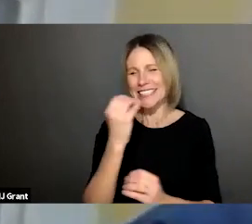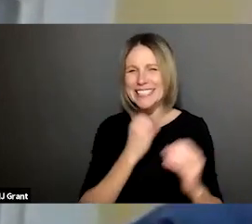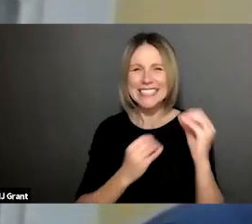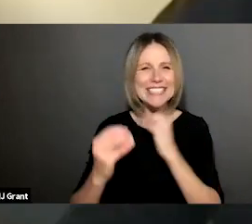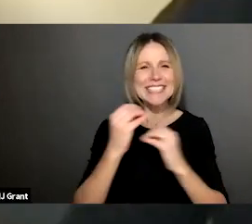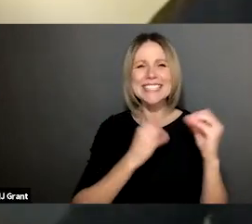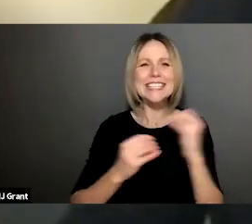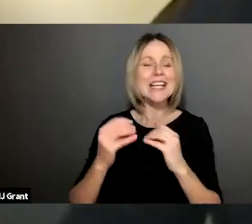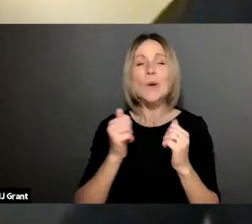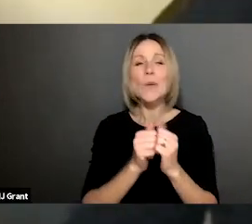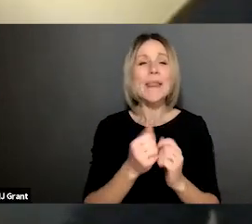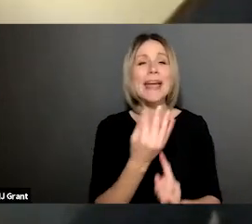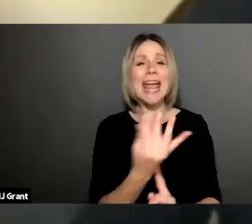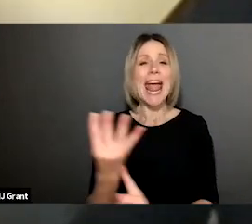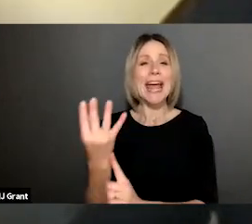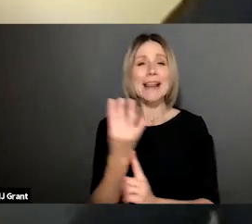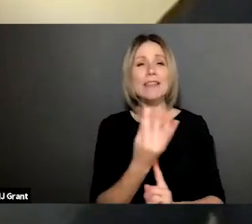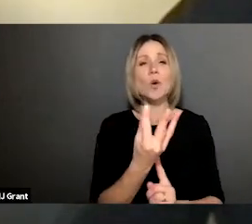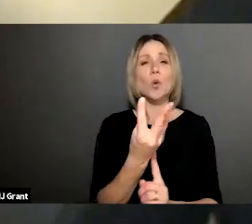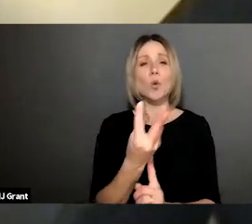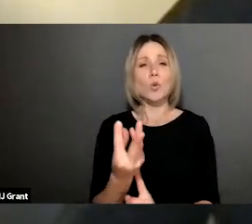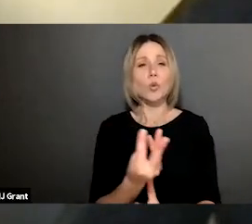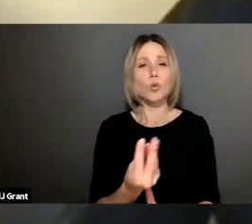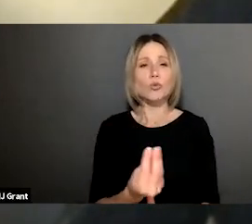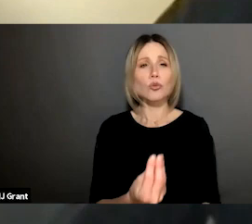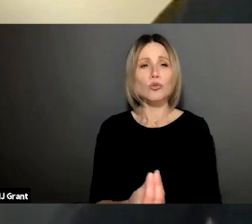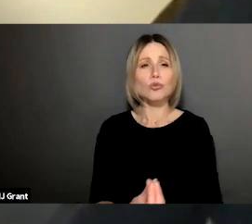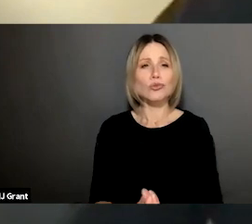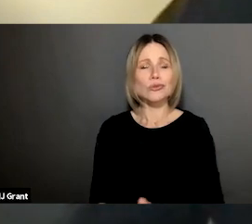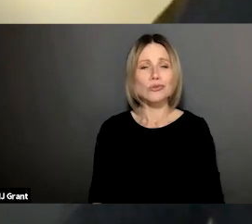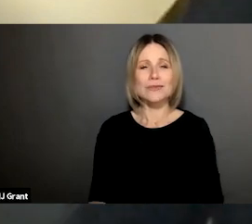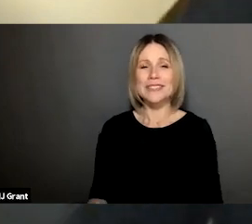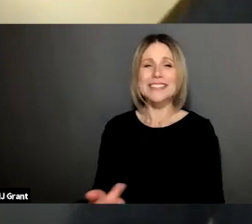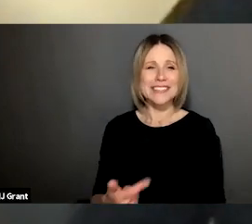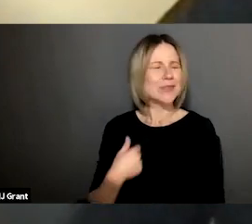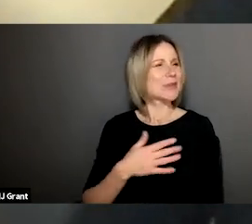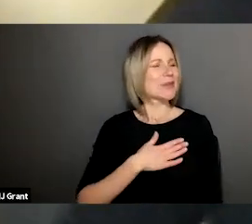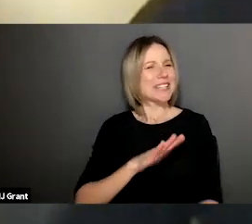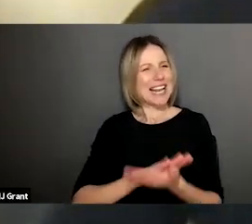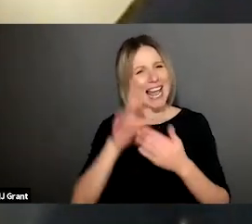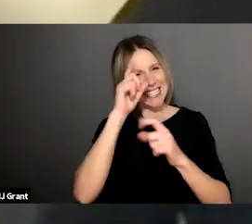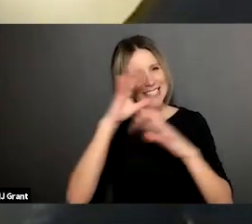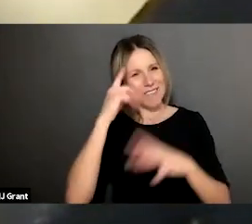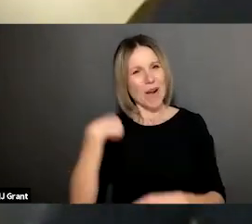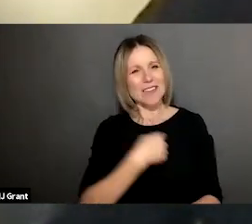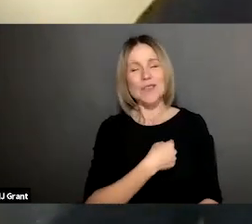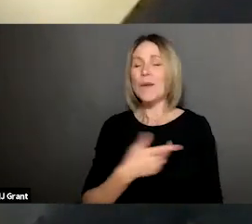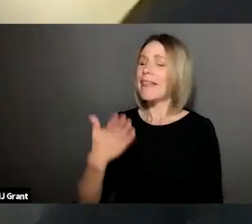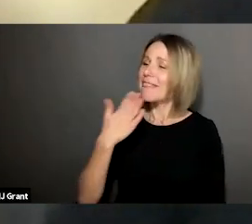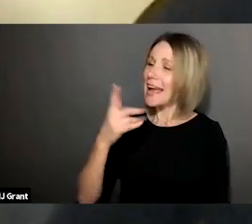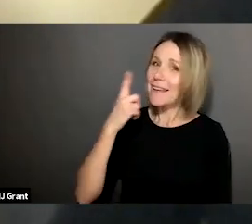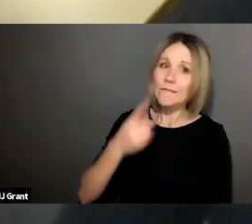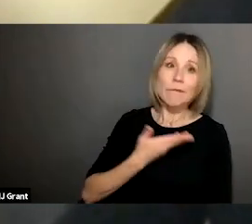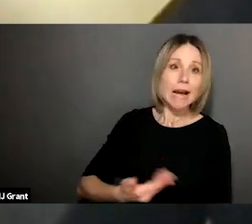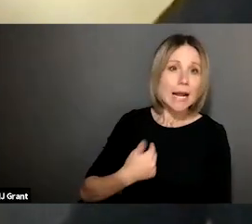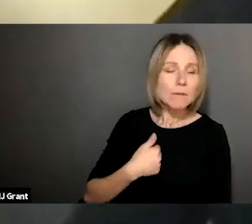us. Well, thank you so much for having me. I really appreciate it. I was sorry to miss it for the pandemic last year. I'm so happy